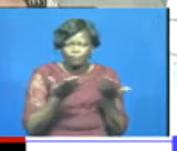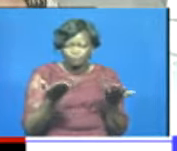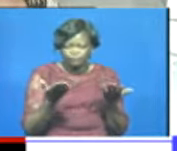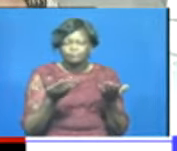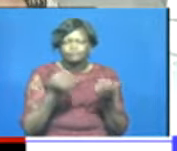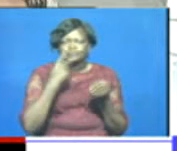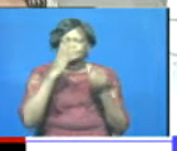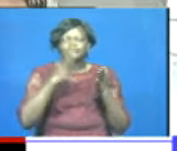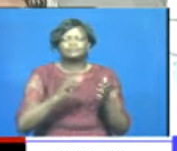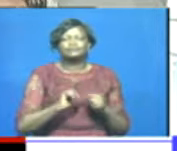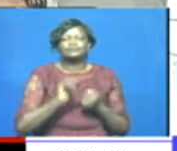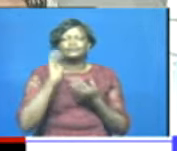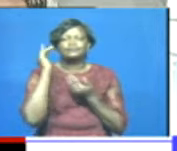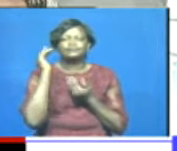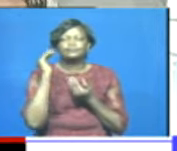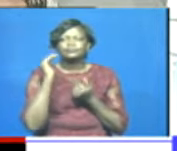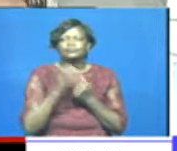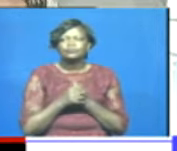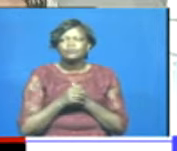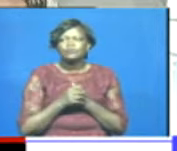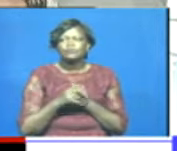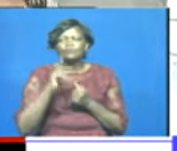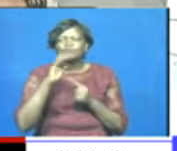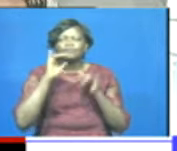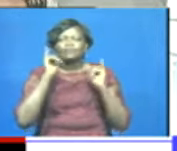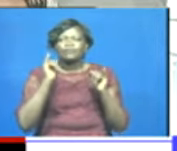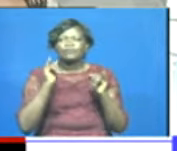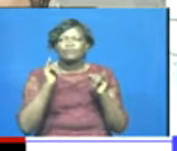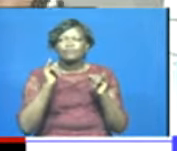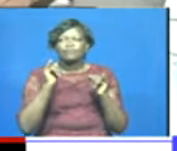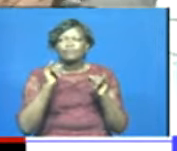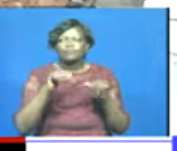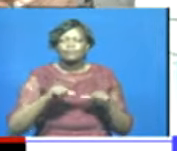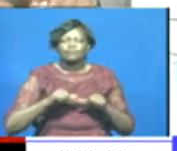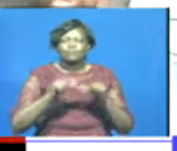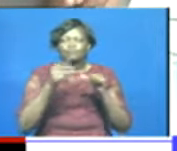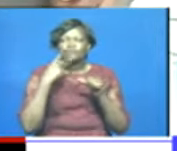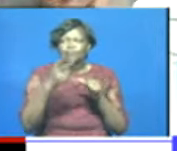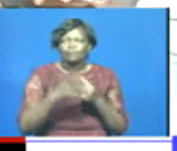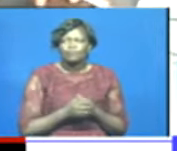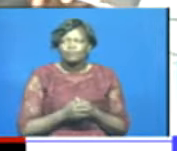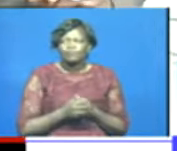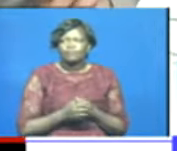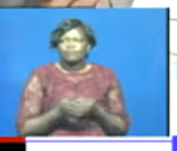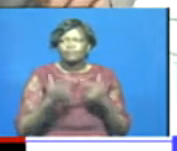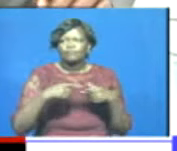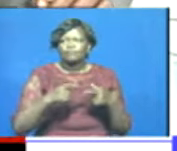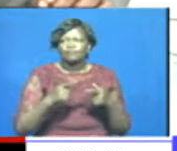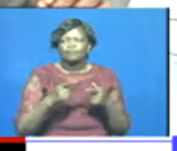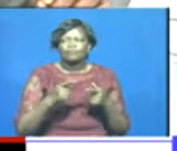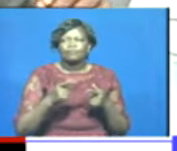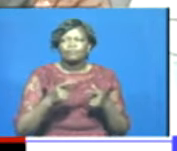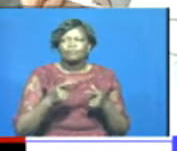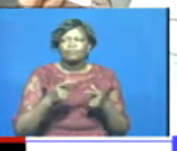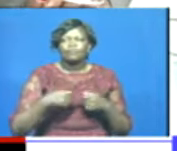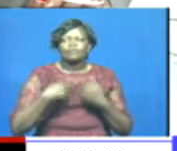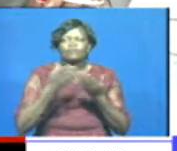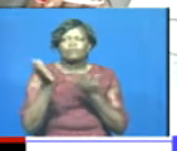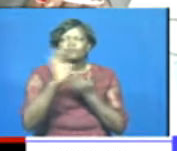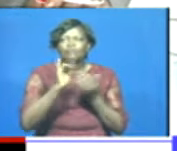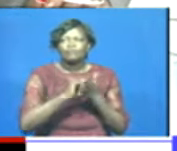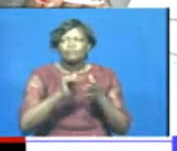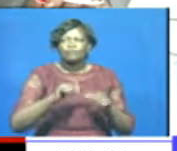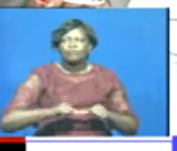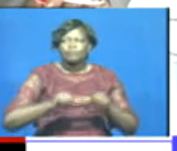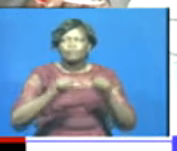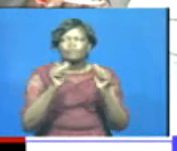can expect on Channel One, and they keep tabs on us. Allow me to hand it off back to you in studio so that you can continue